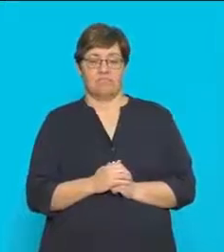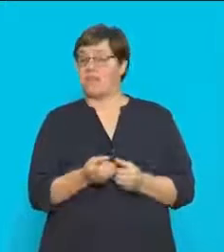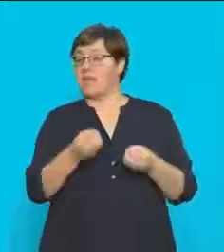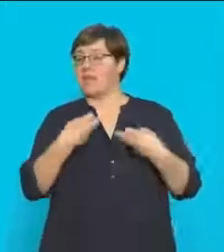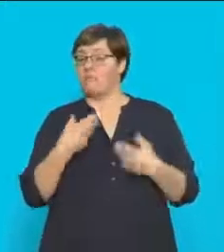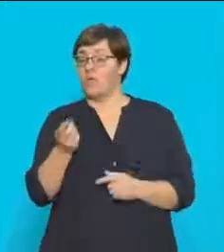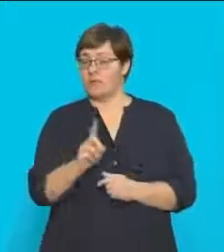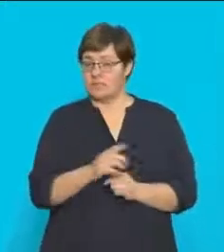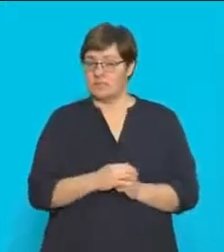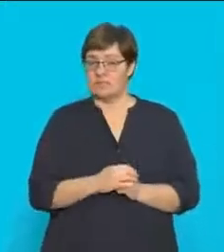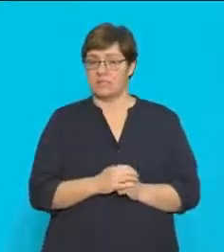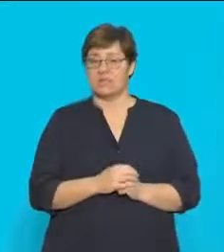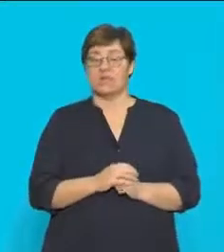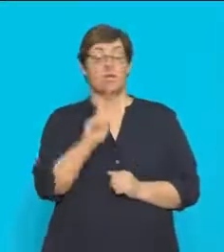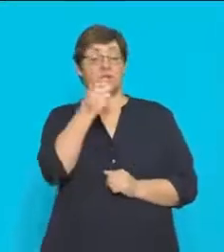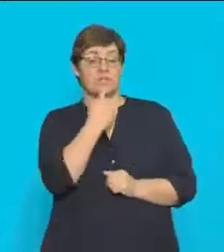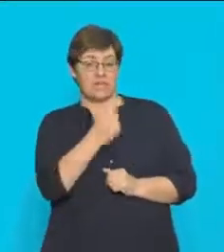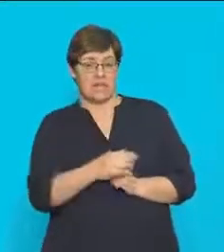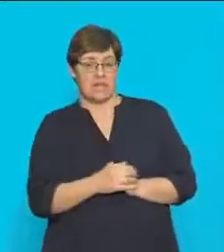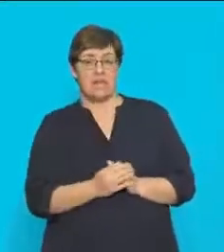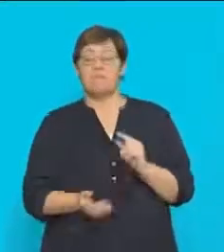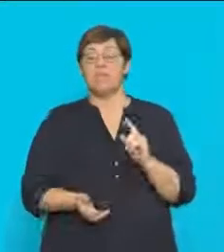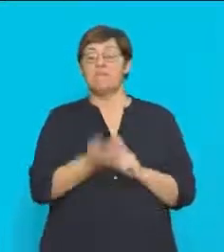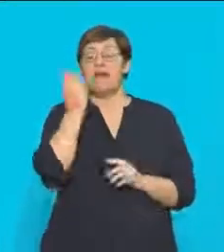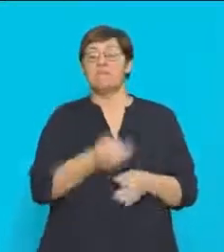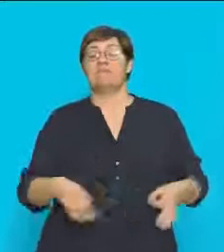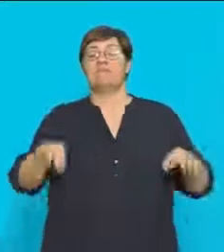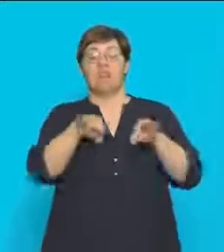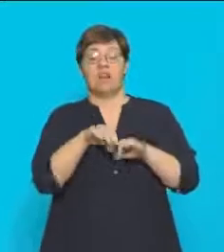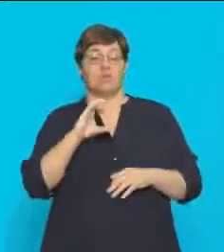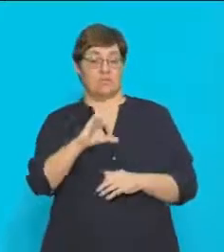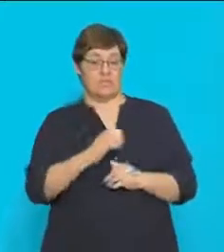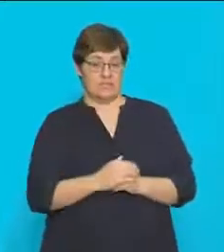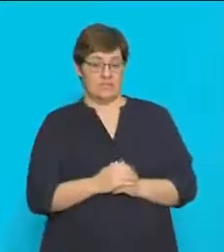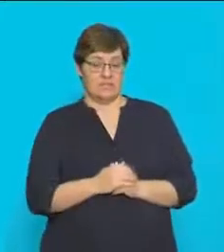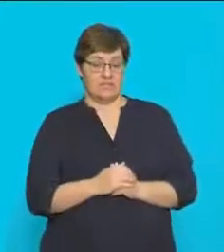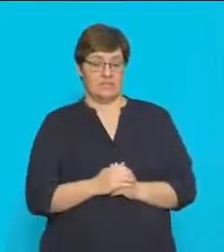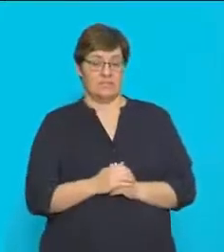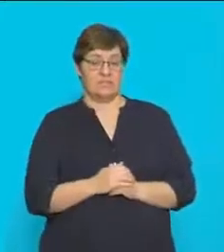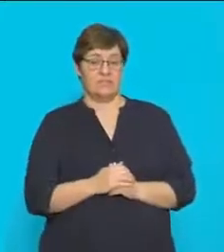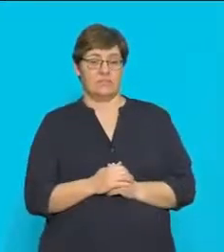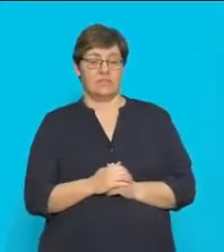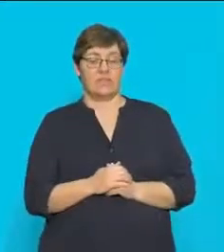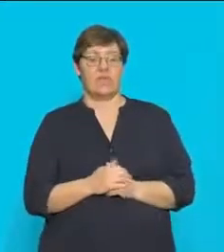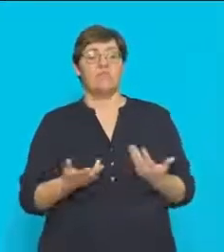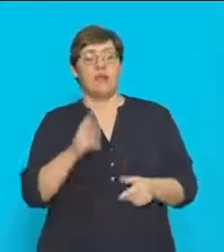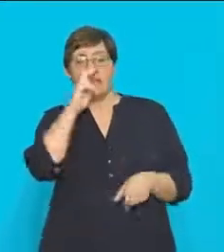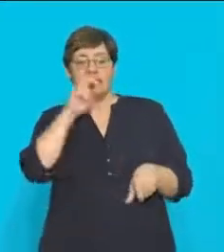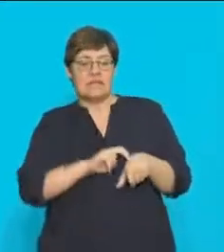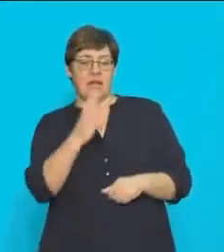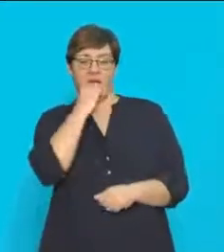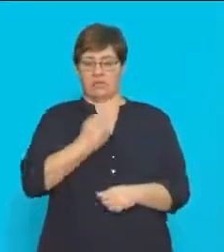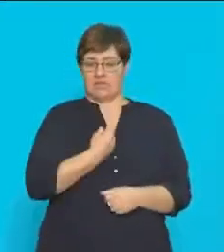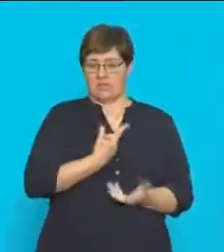and they've given us the question that says, find the value of C. So, we need to